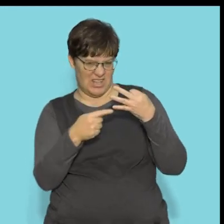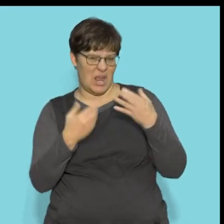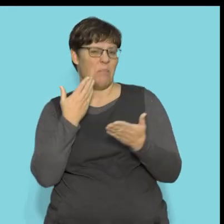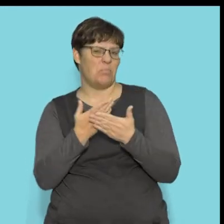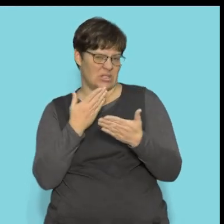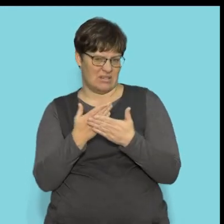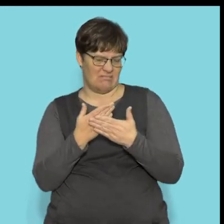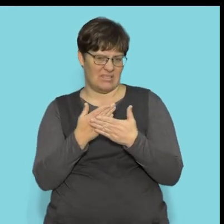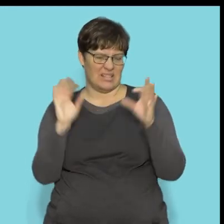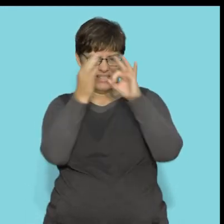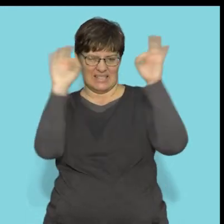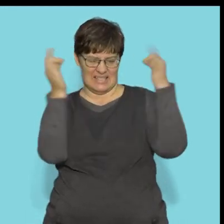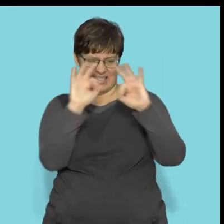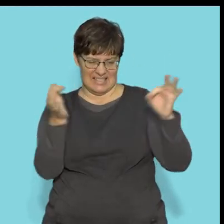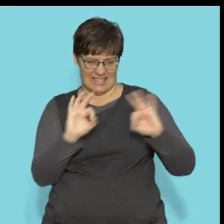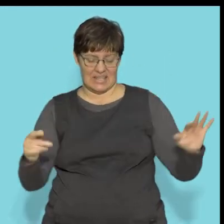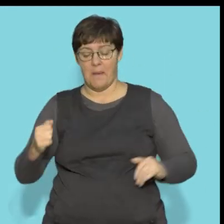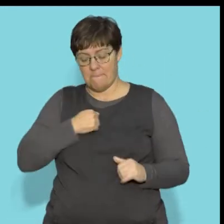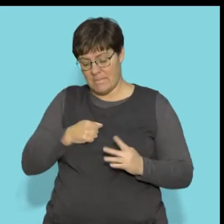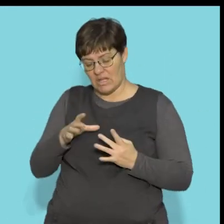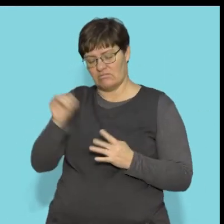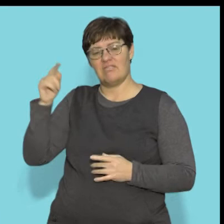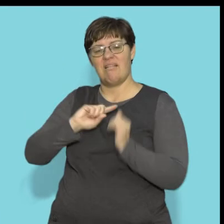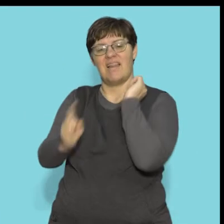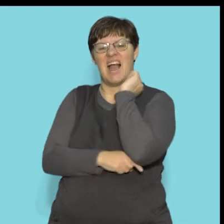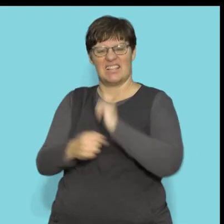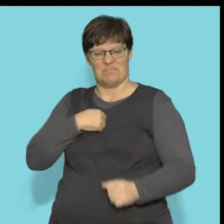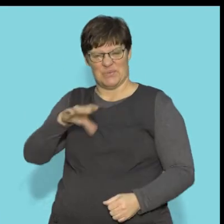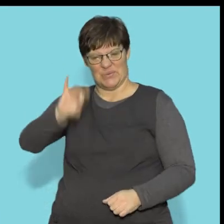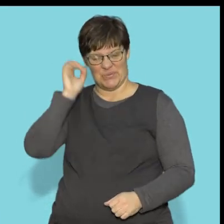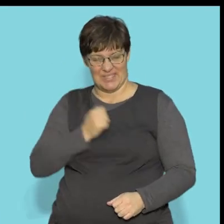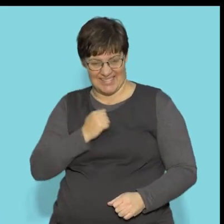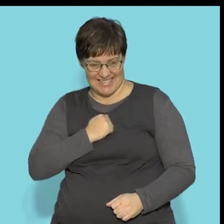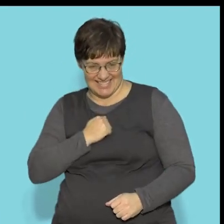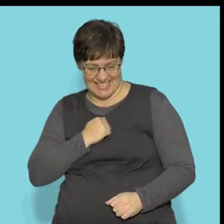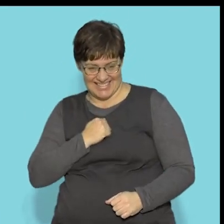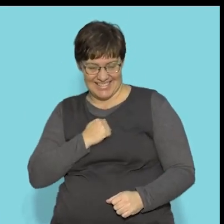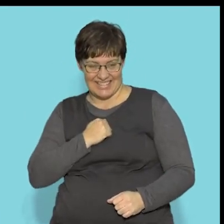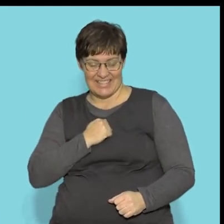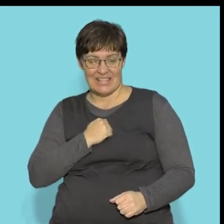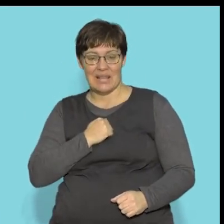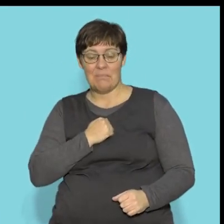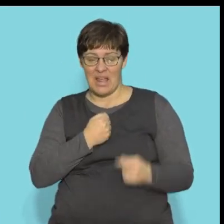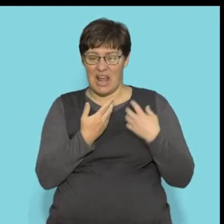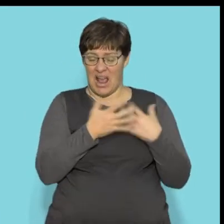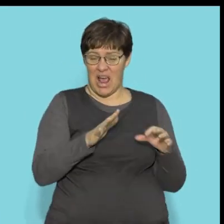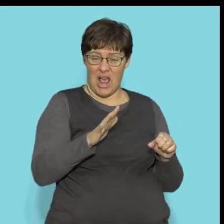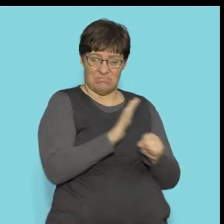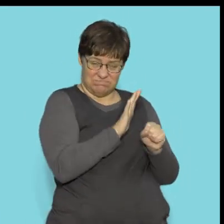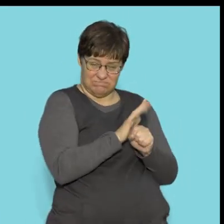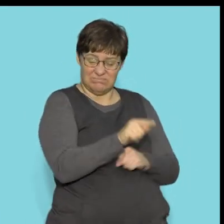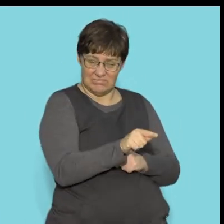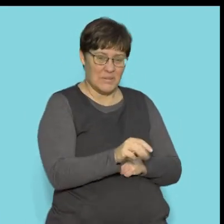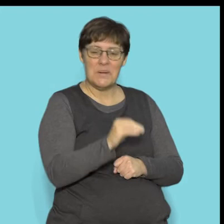possible hypotheses, and I quite like this last one, that crowding means that they